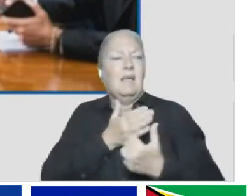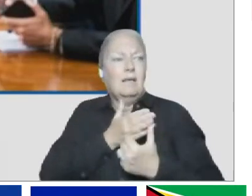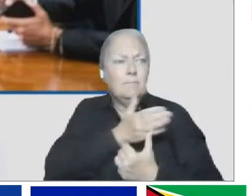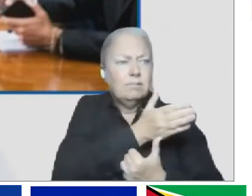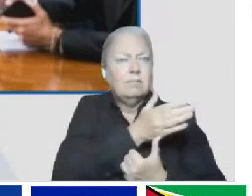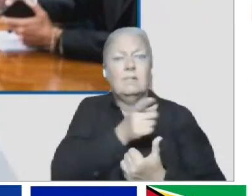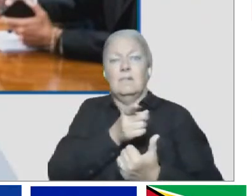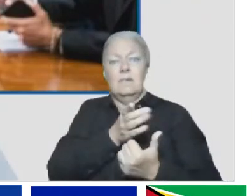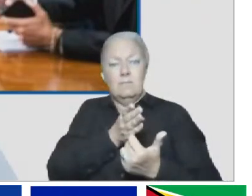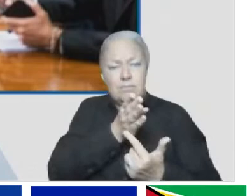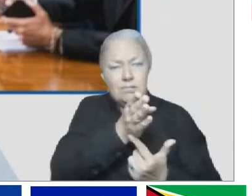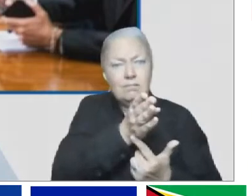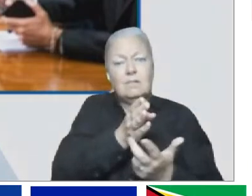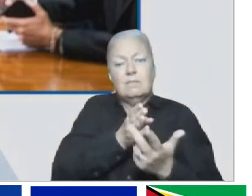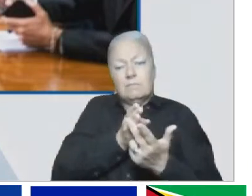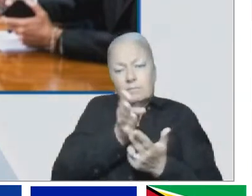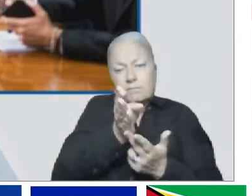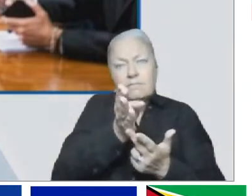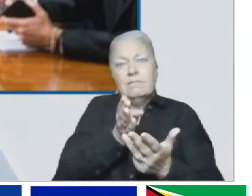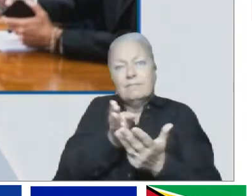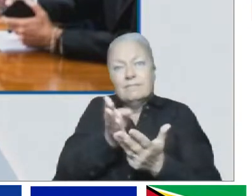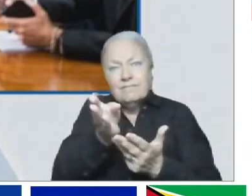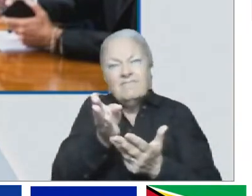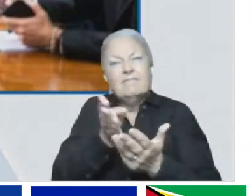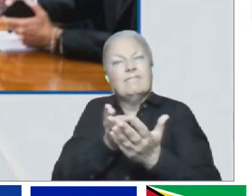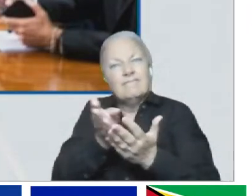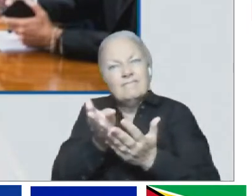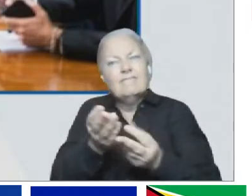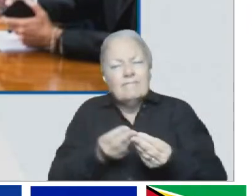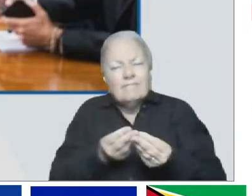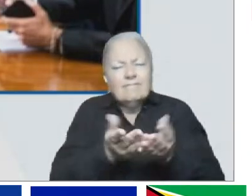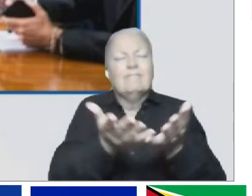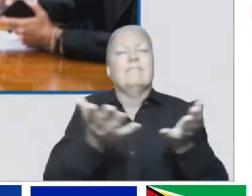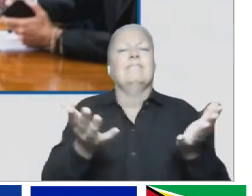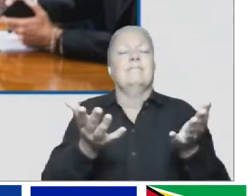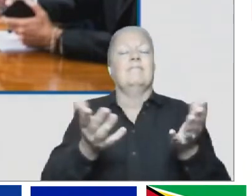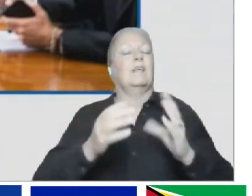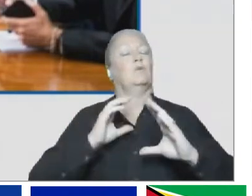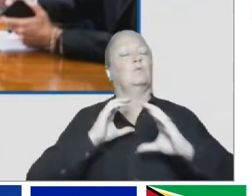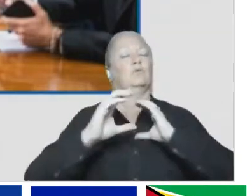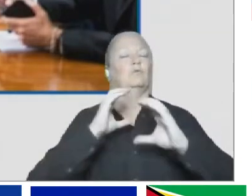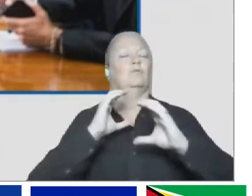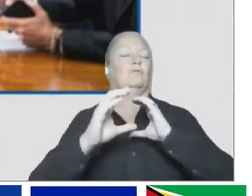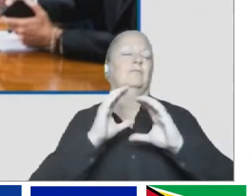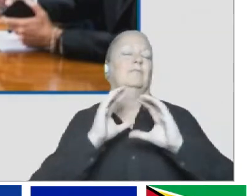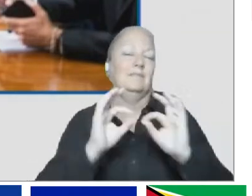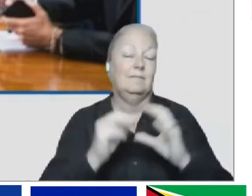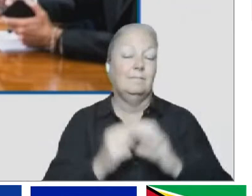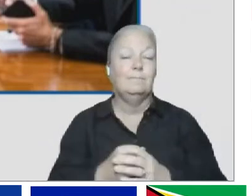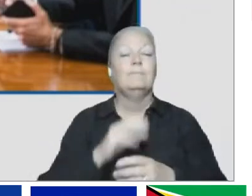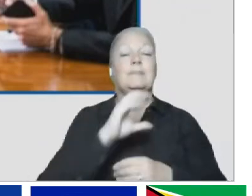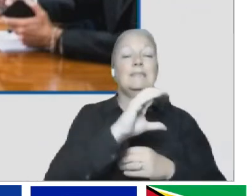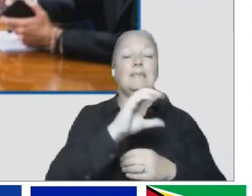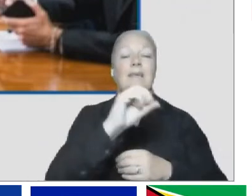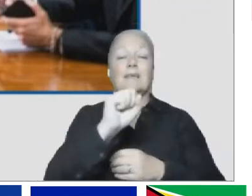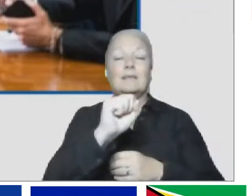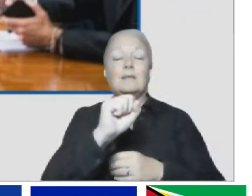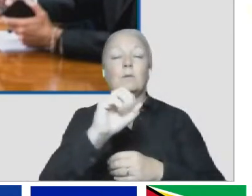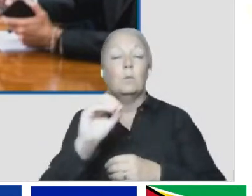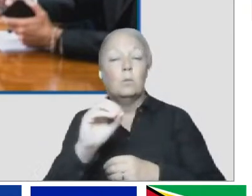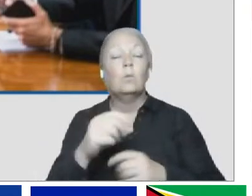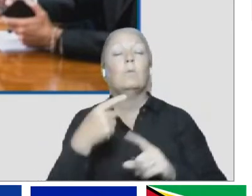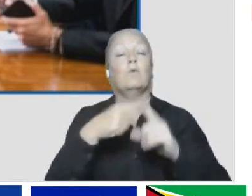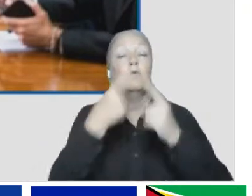risk communication to everyone. Through the civil society and the universities,